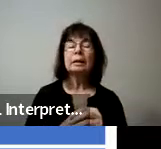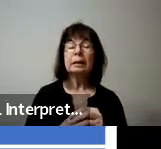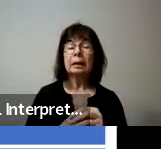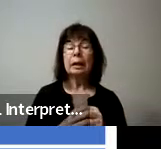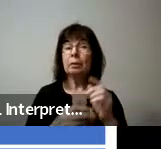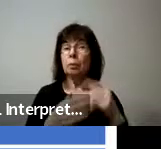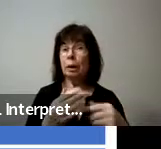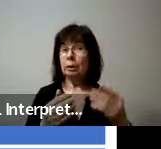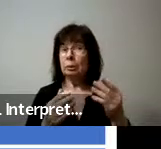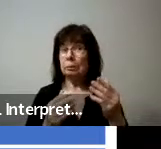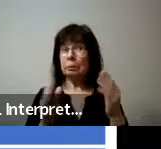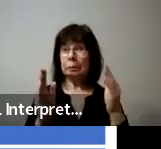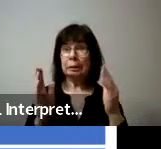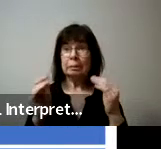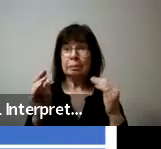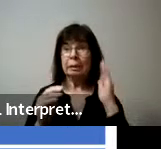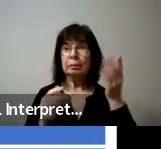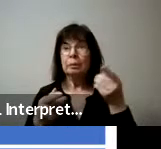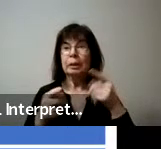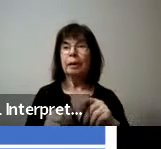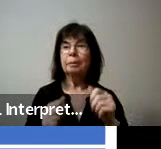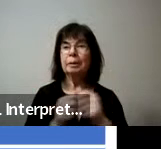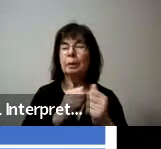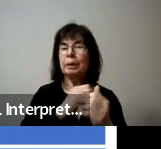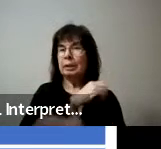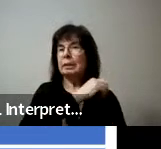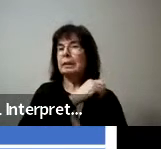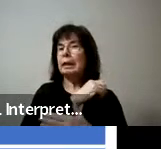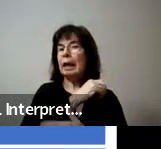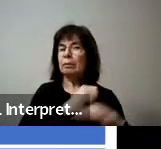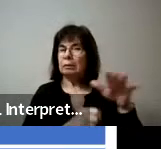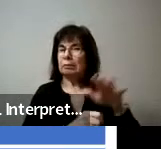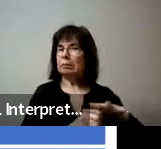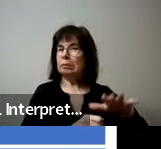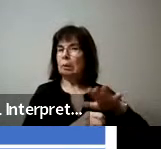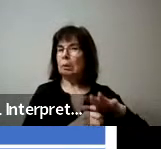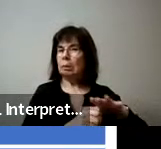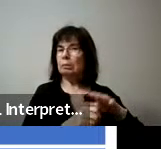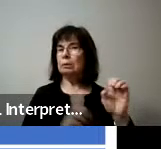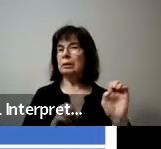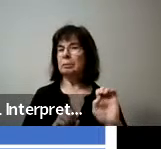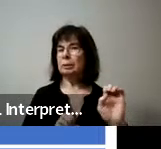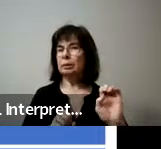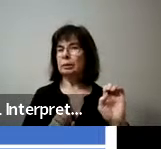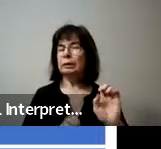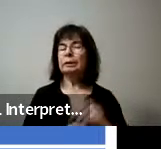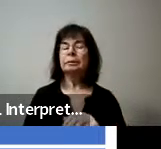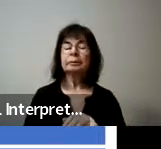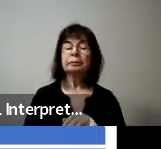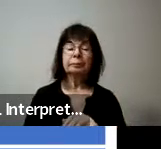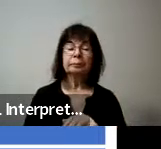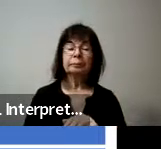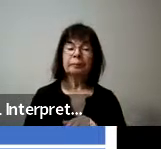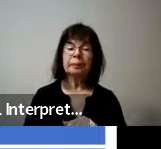expecting to happen with the county local health emergency. I will just say that these